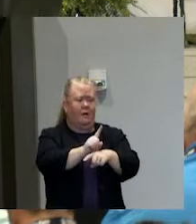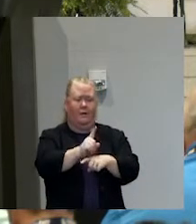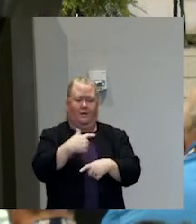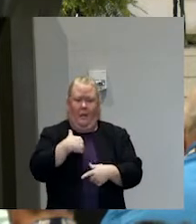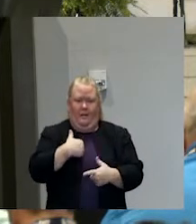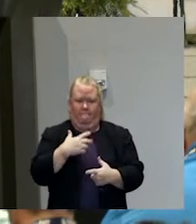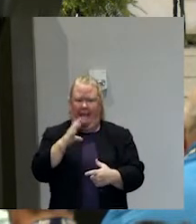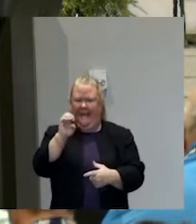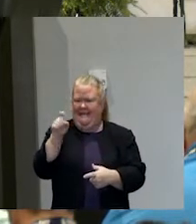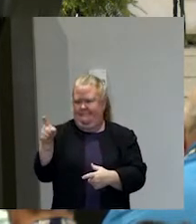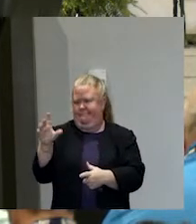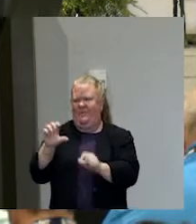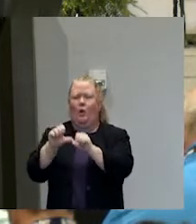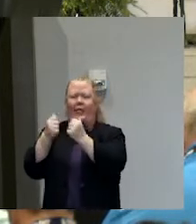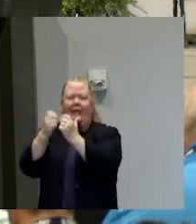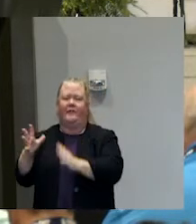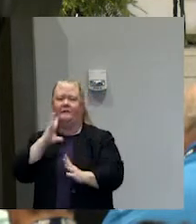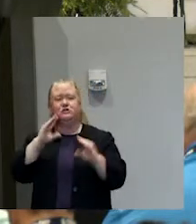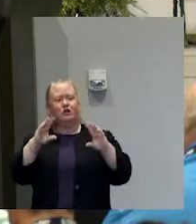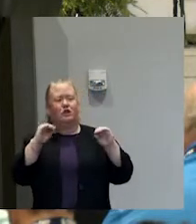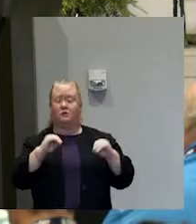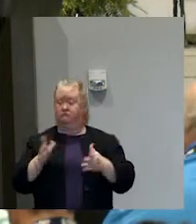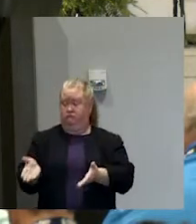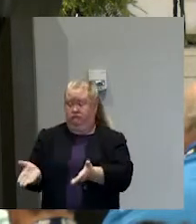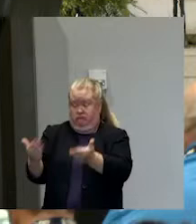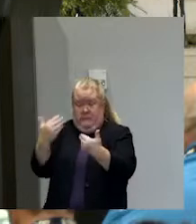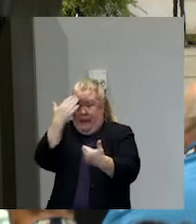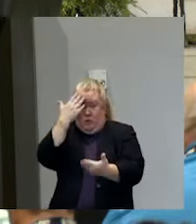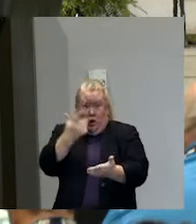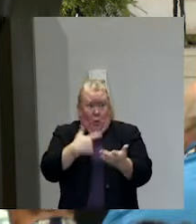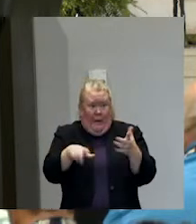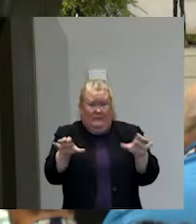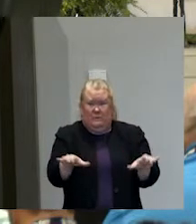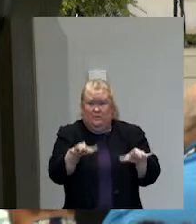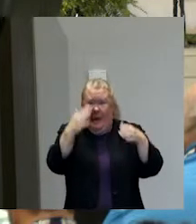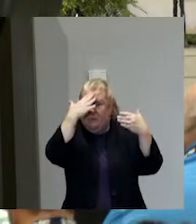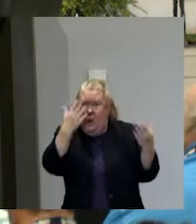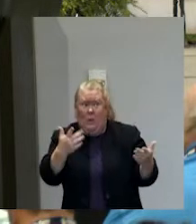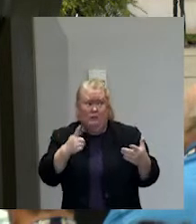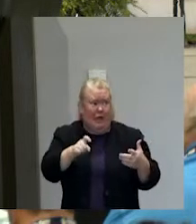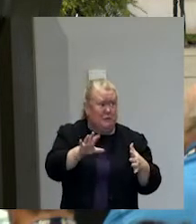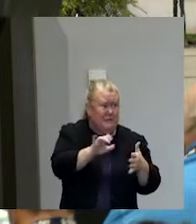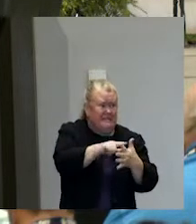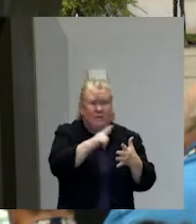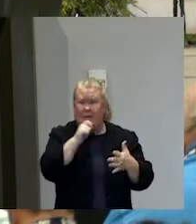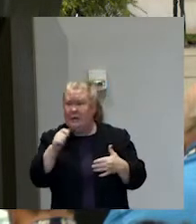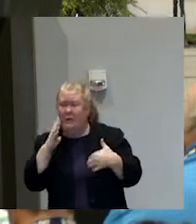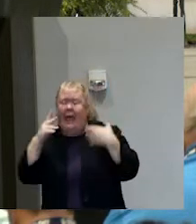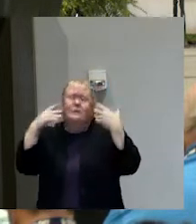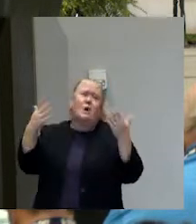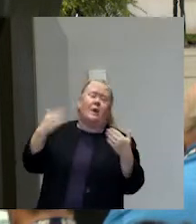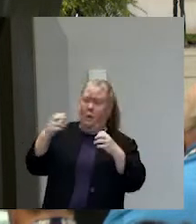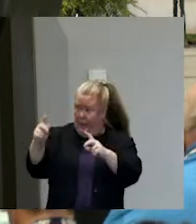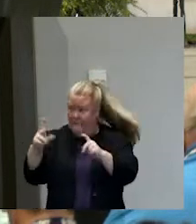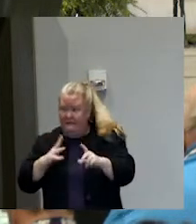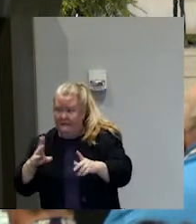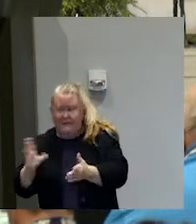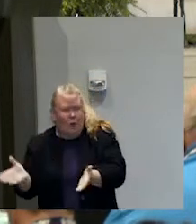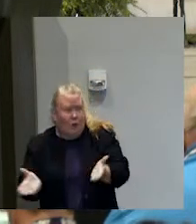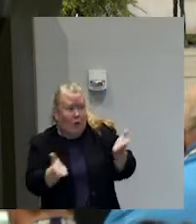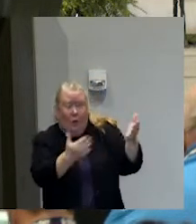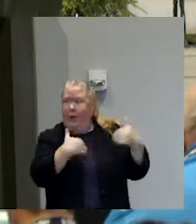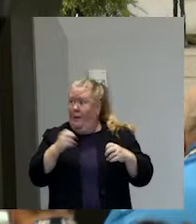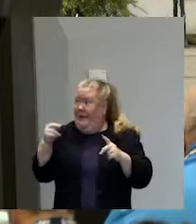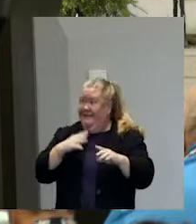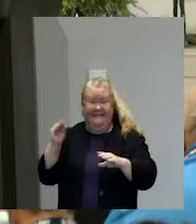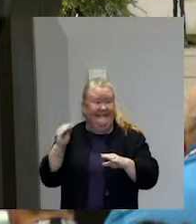Like my agents have to be like, stop doing stuff like that. Like I can't tell what I'm supposed to do and not do, right? Right. Yeah, okay. They're like, they were like